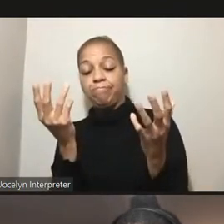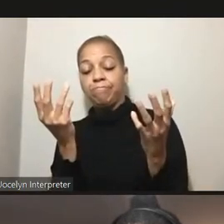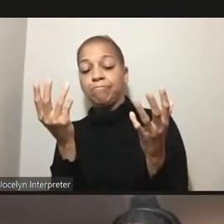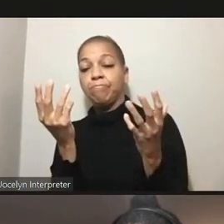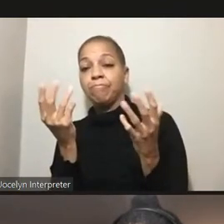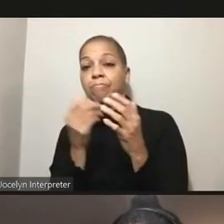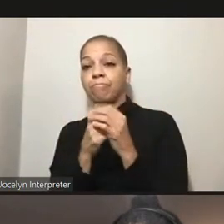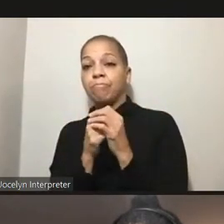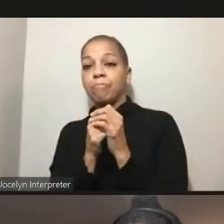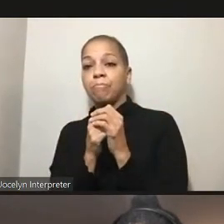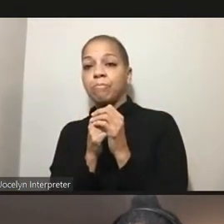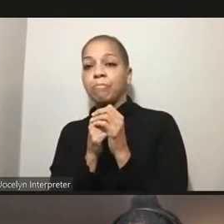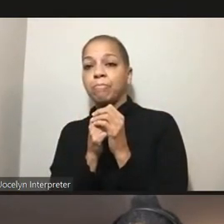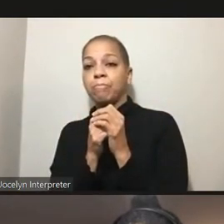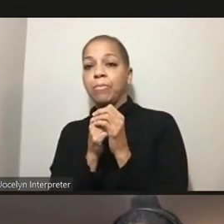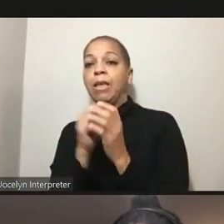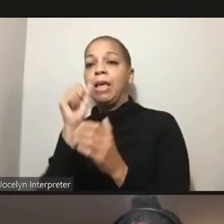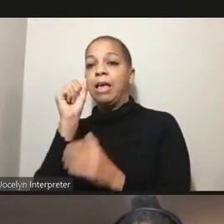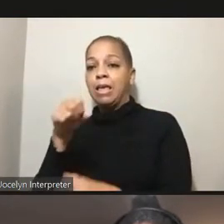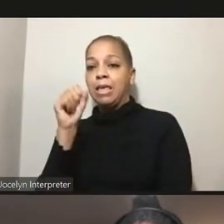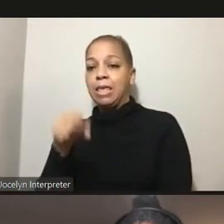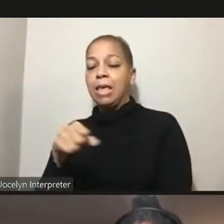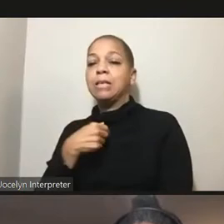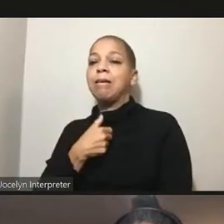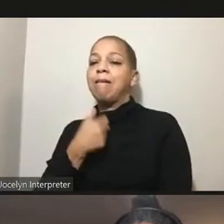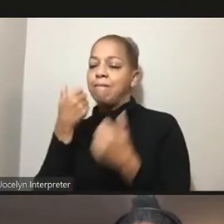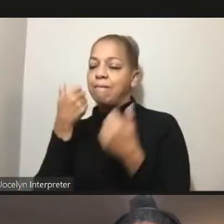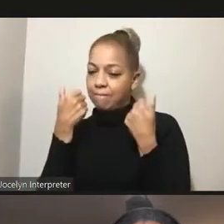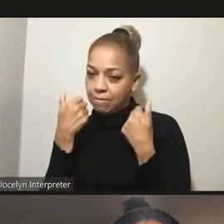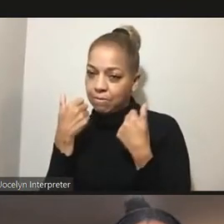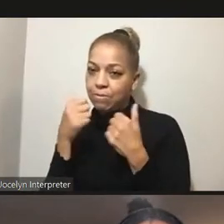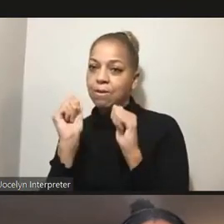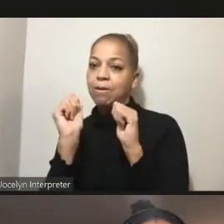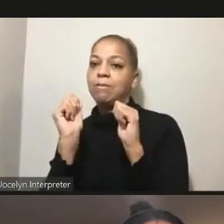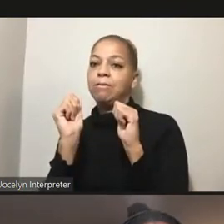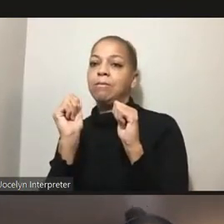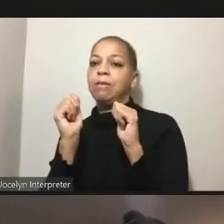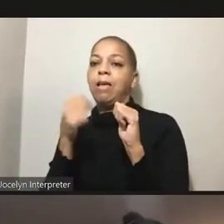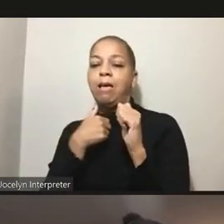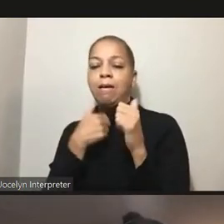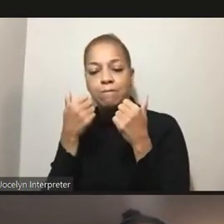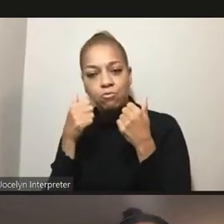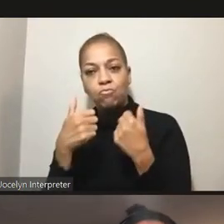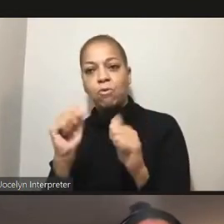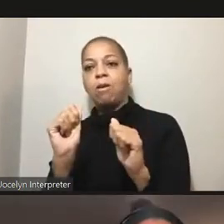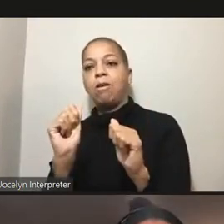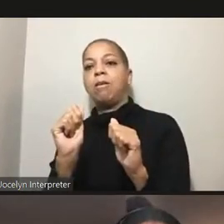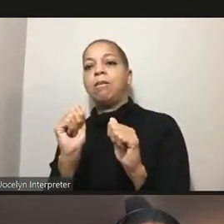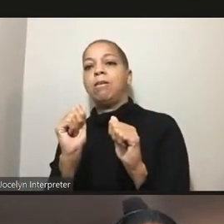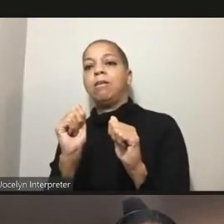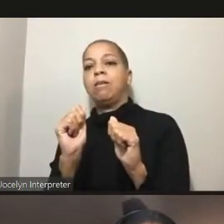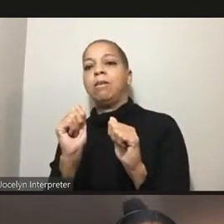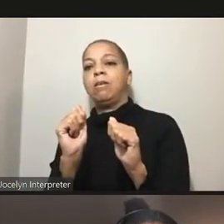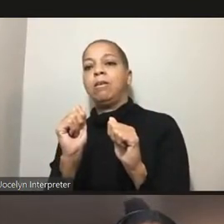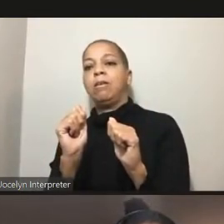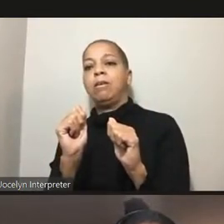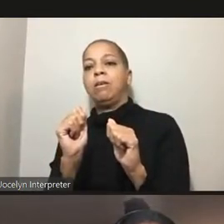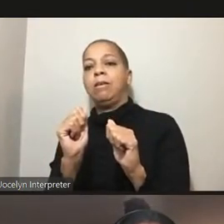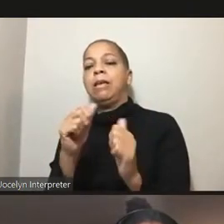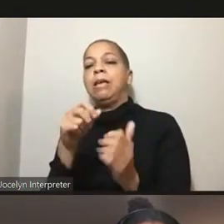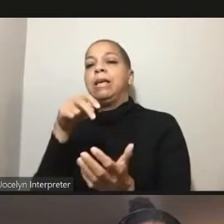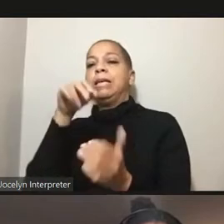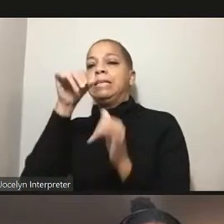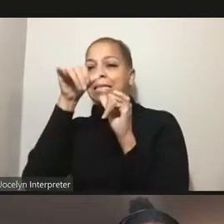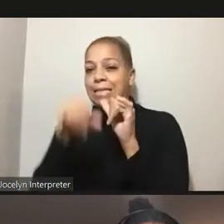Yes, I have made attempts. I stand in my purpose in terms